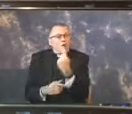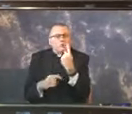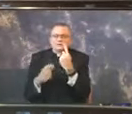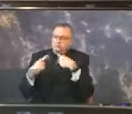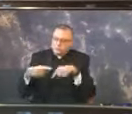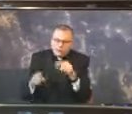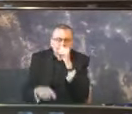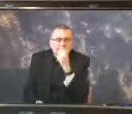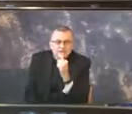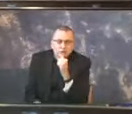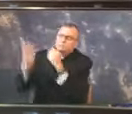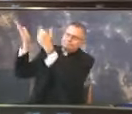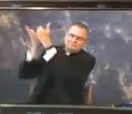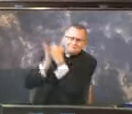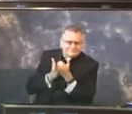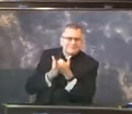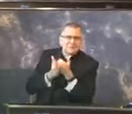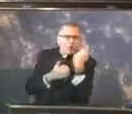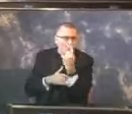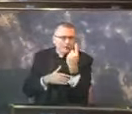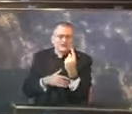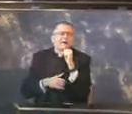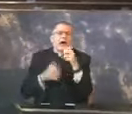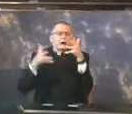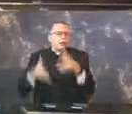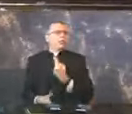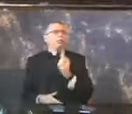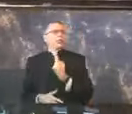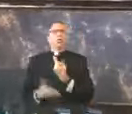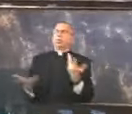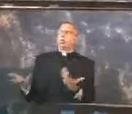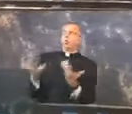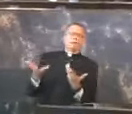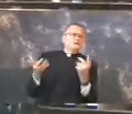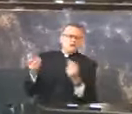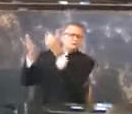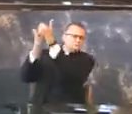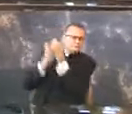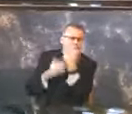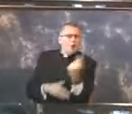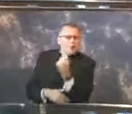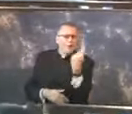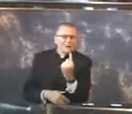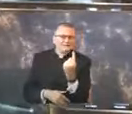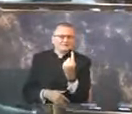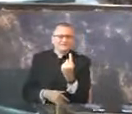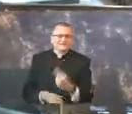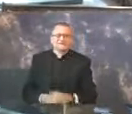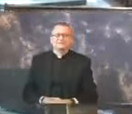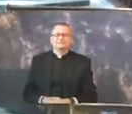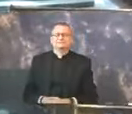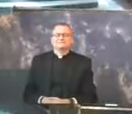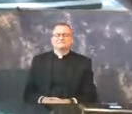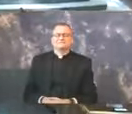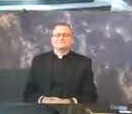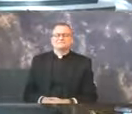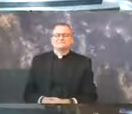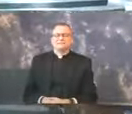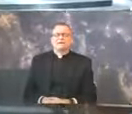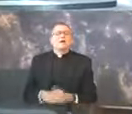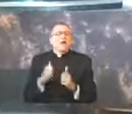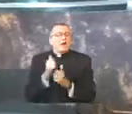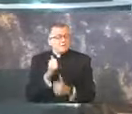We're not alone or abandoned, quite the opposite. And most importantly, during